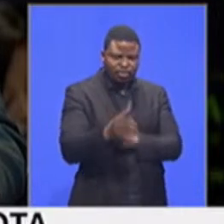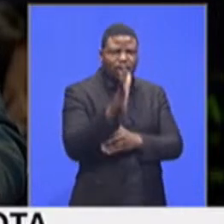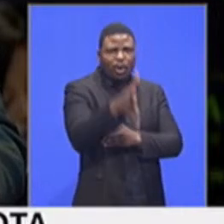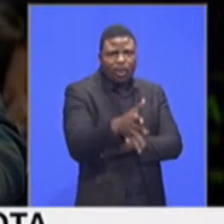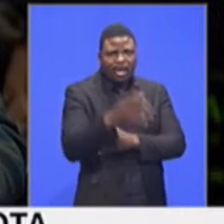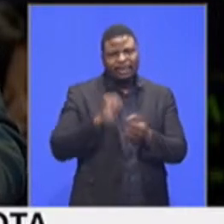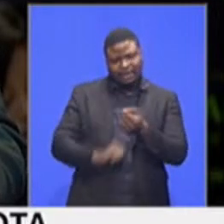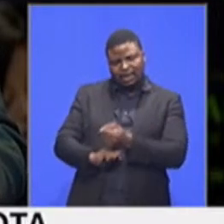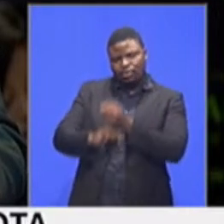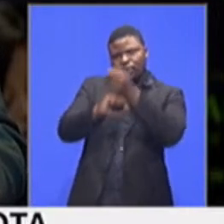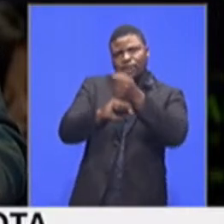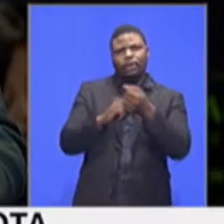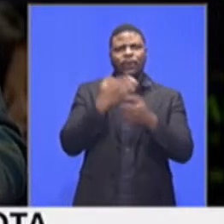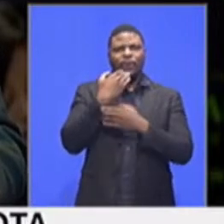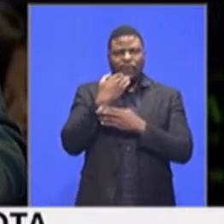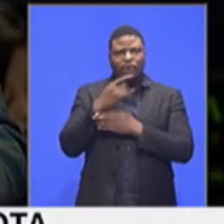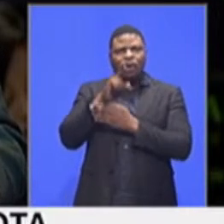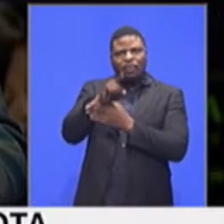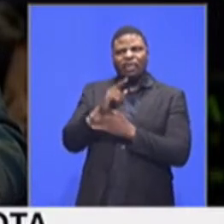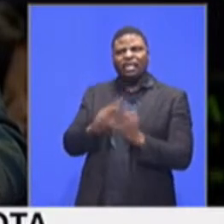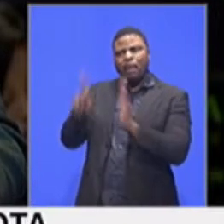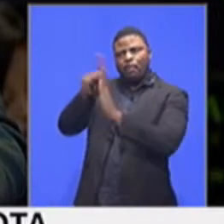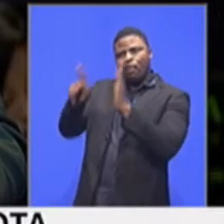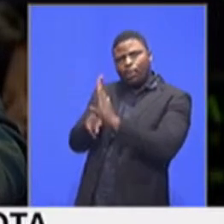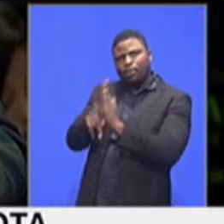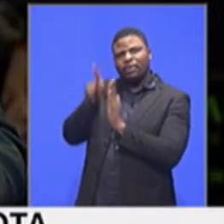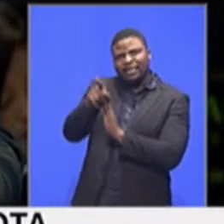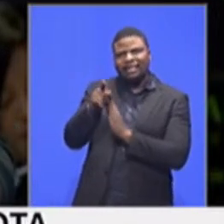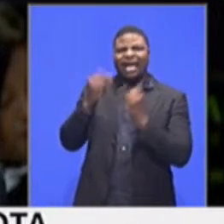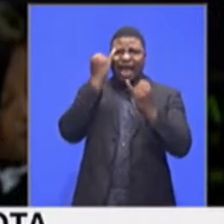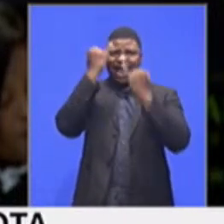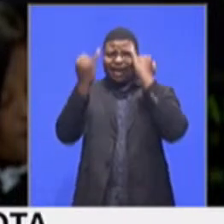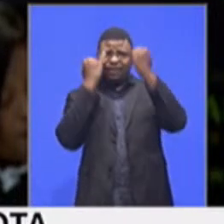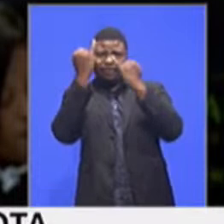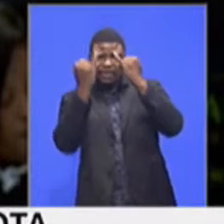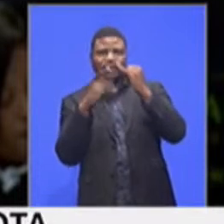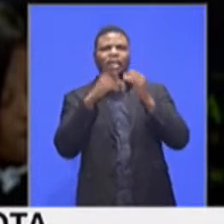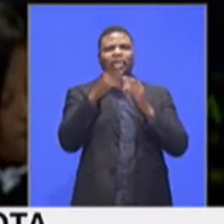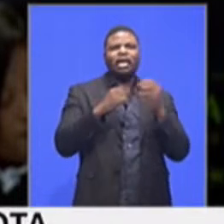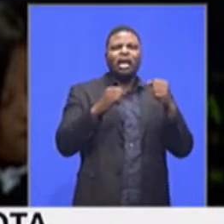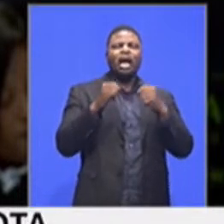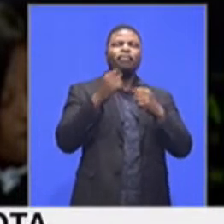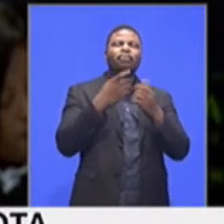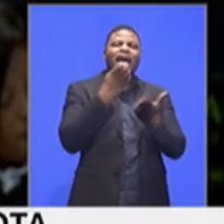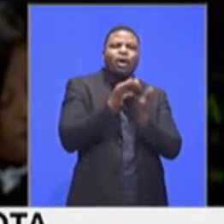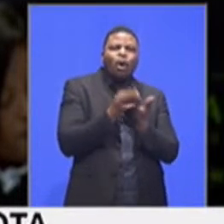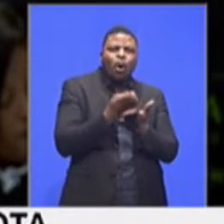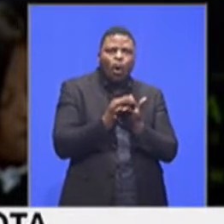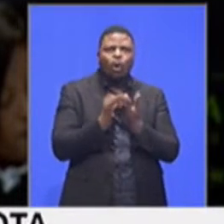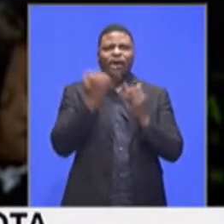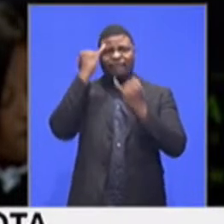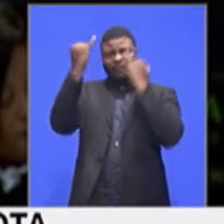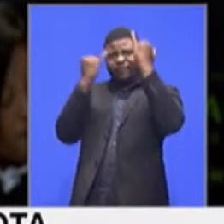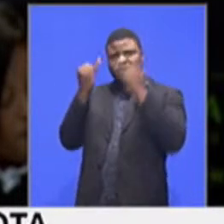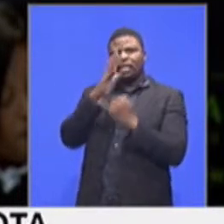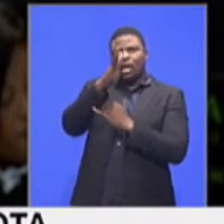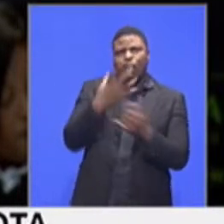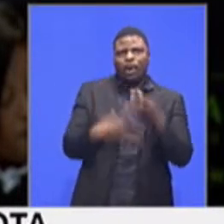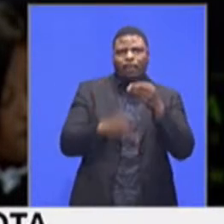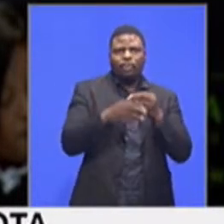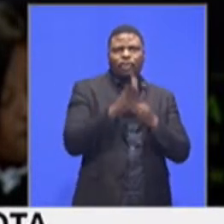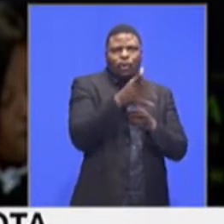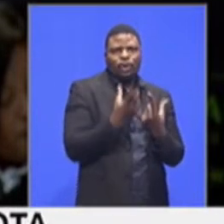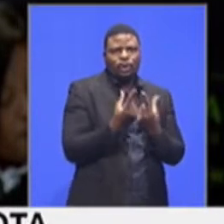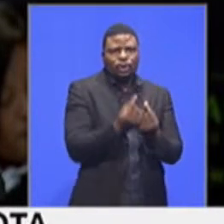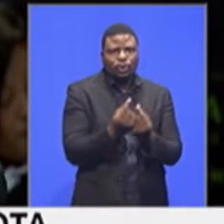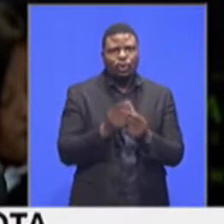coherent industrial policy to enable innovation and economic diversification. International Partners Group of Developed Economies